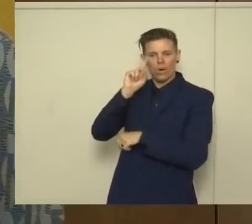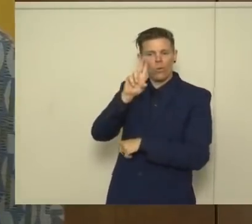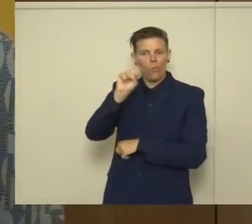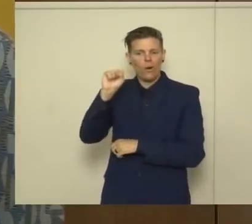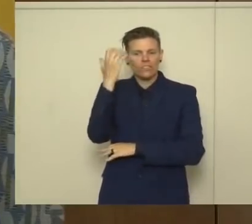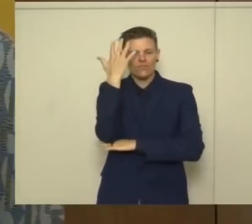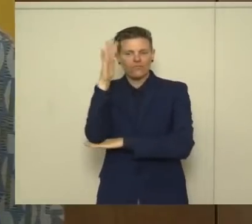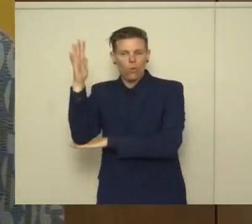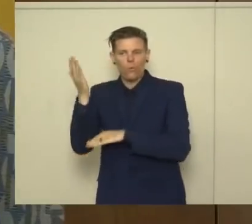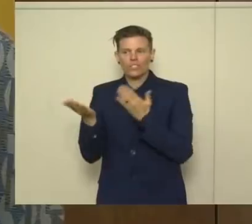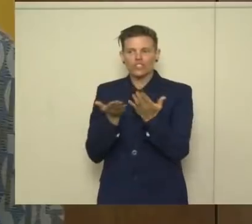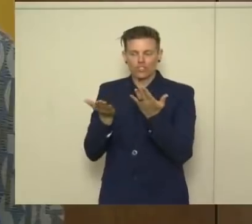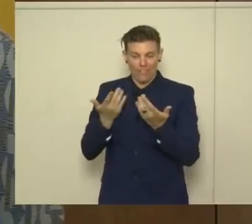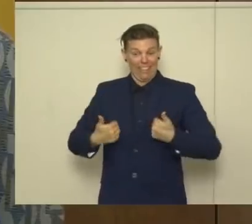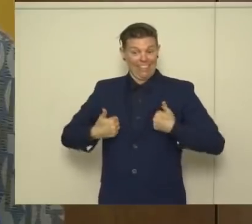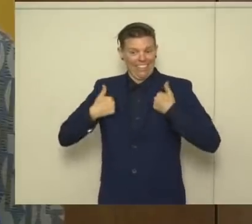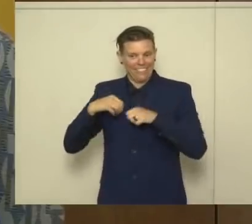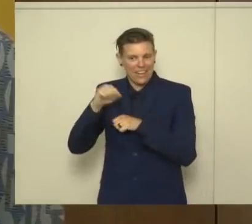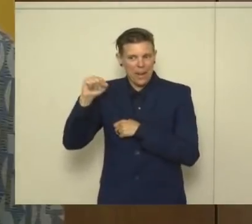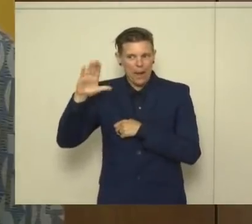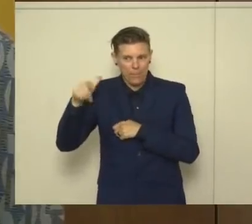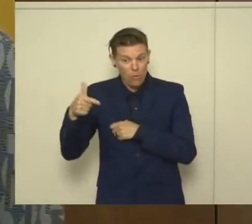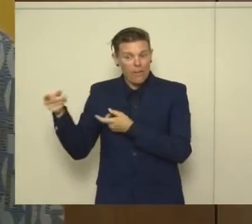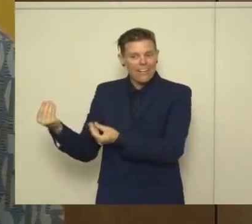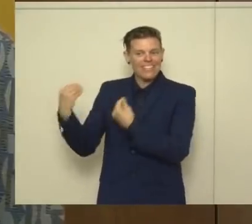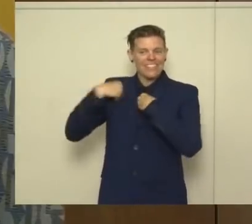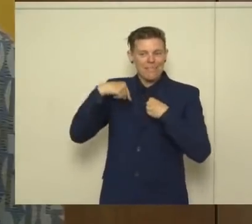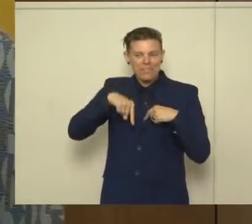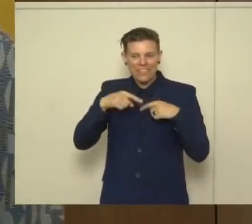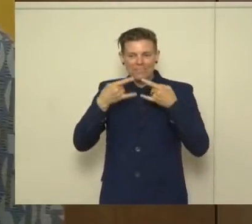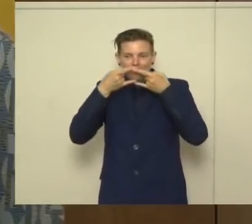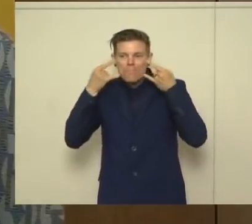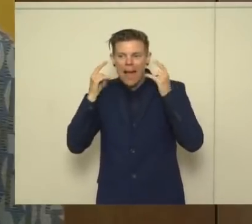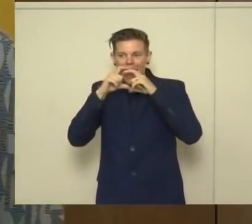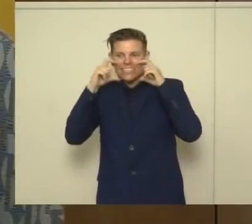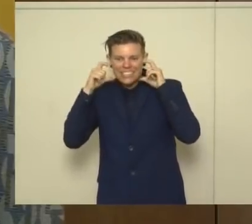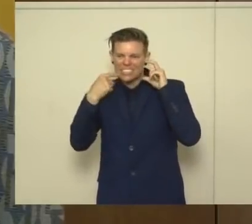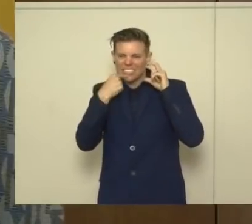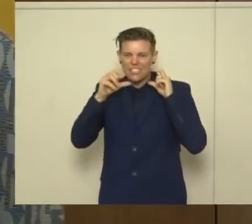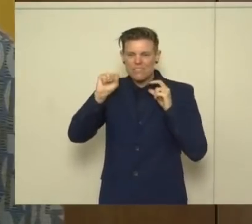this Smokey the Bear mask. And given that all of us